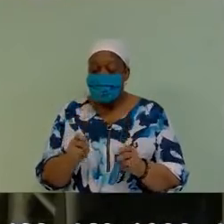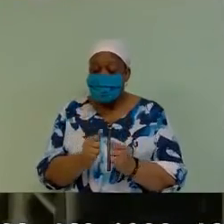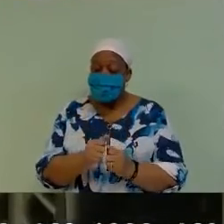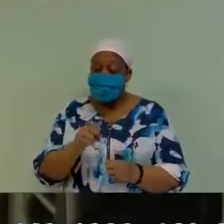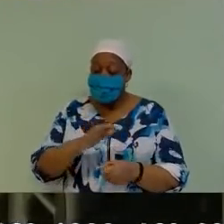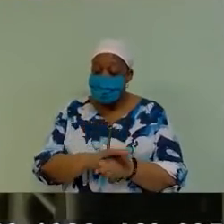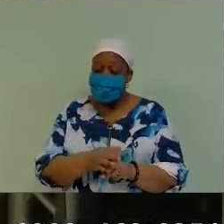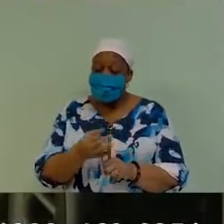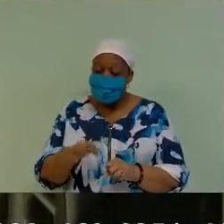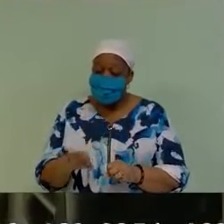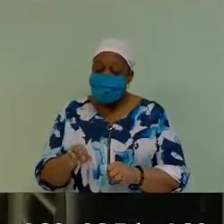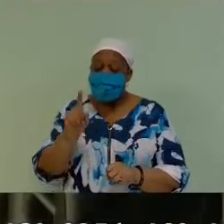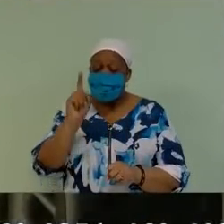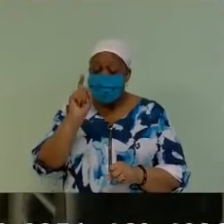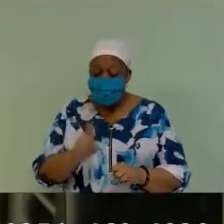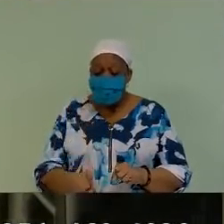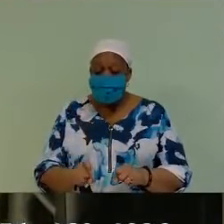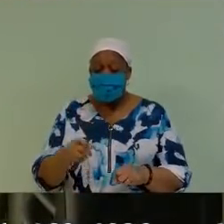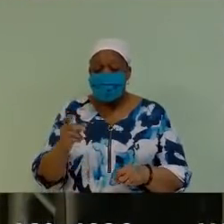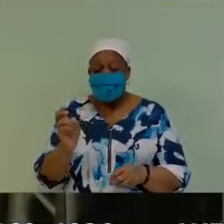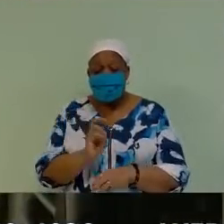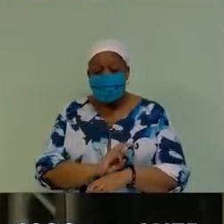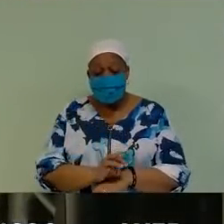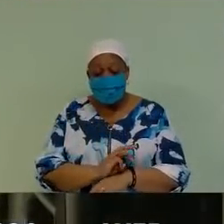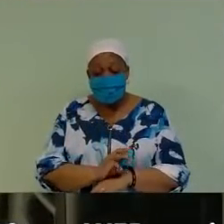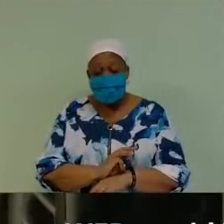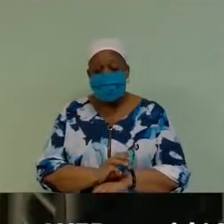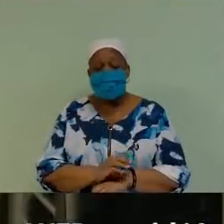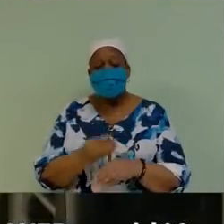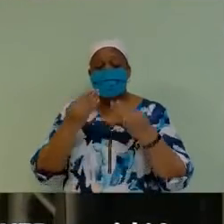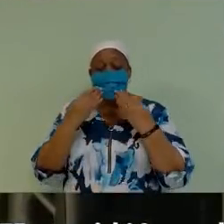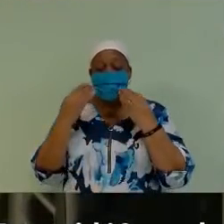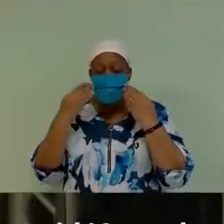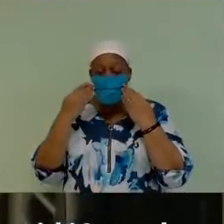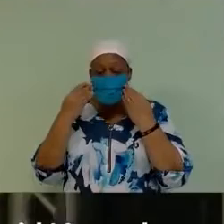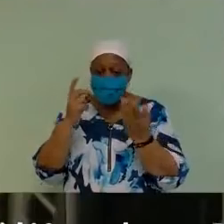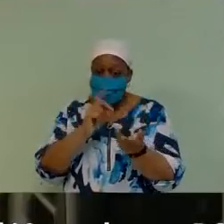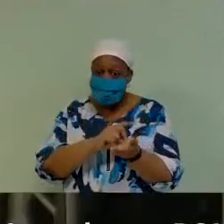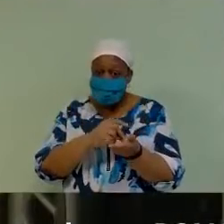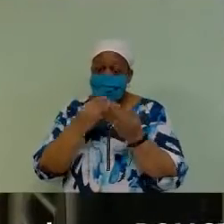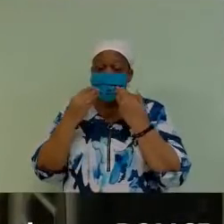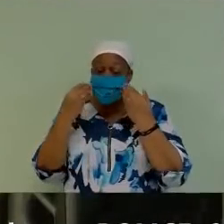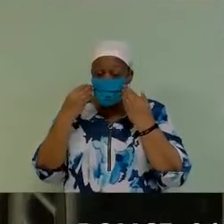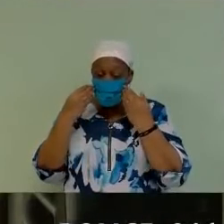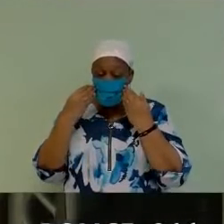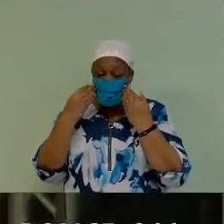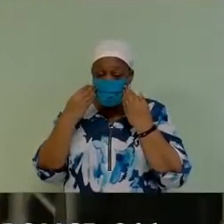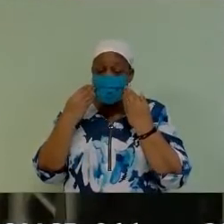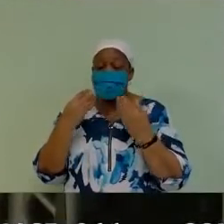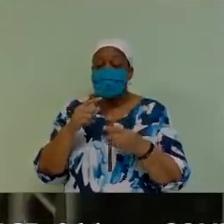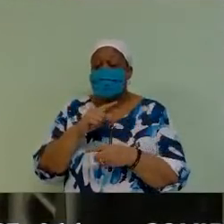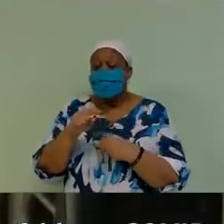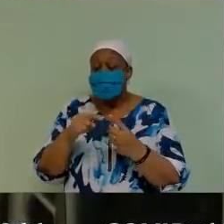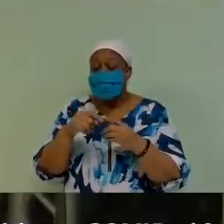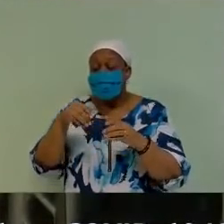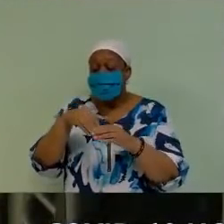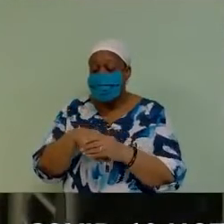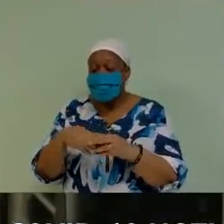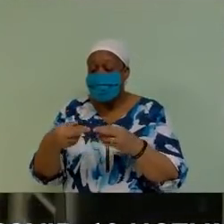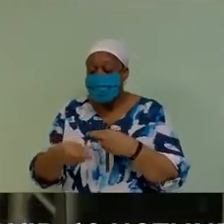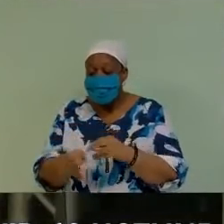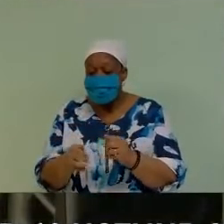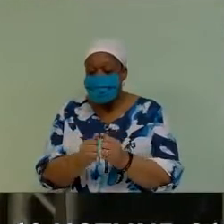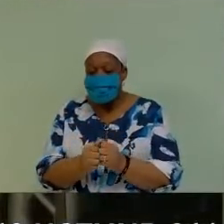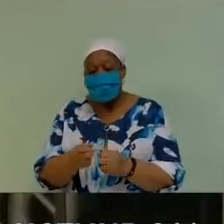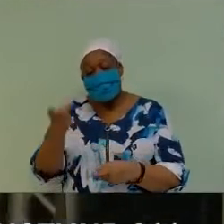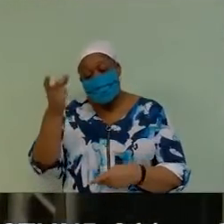a medical mask while they are in the same room as the sick individual. The